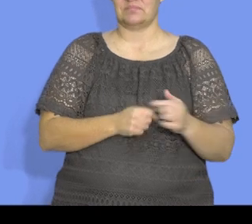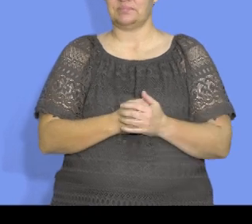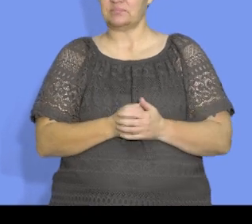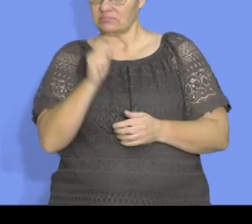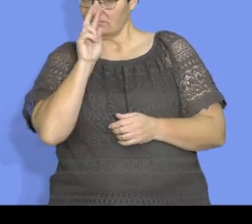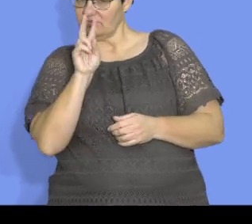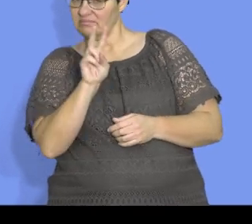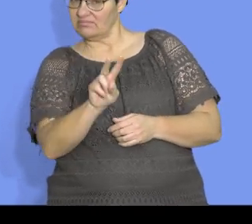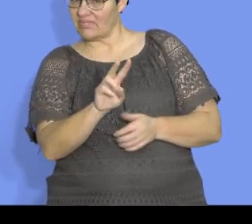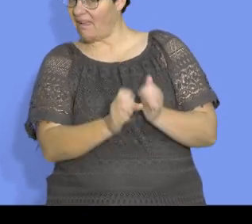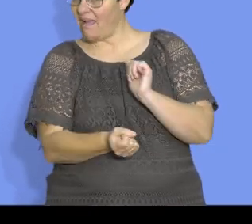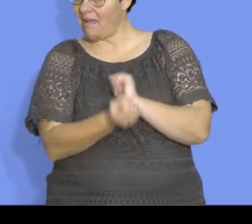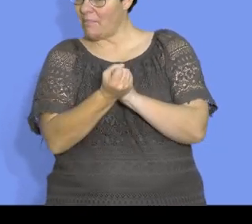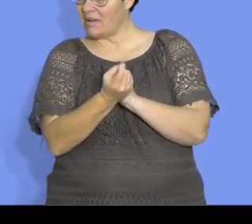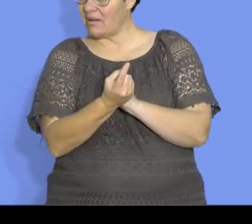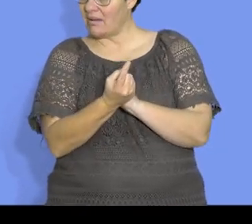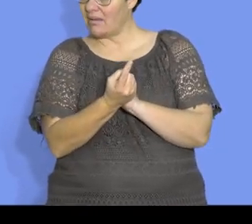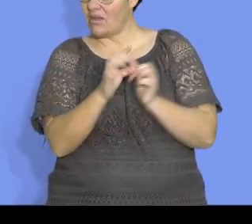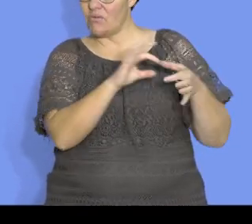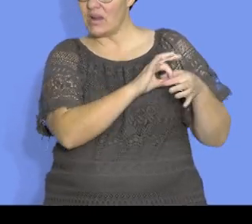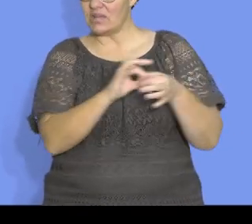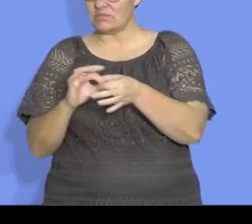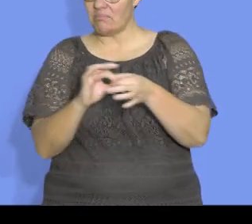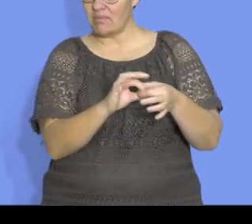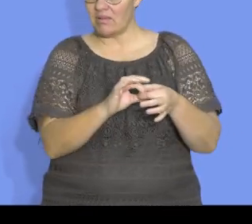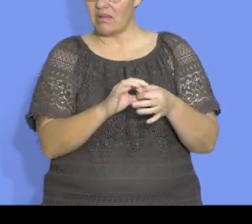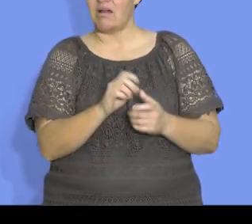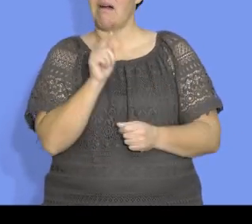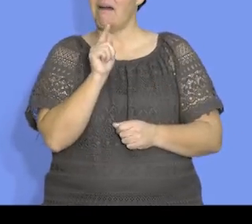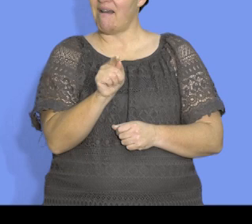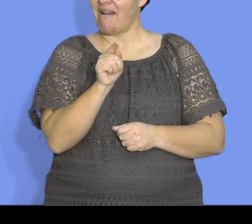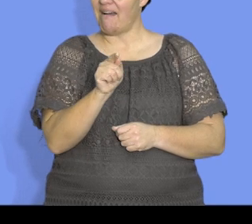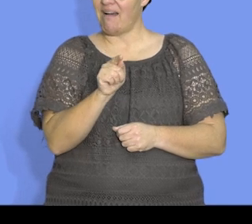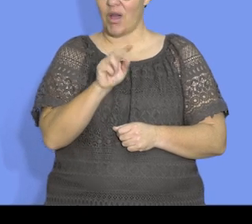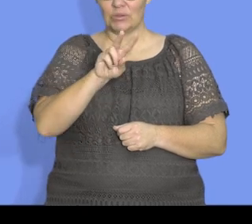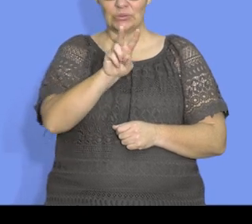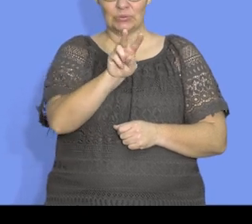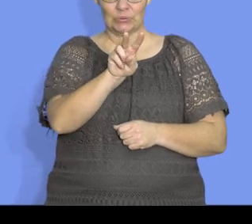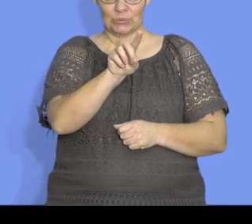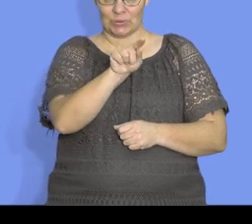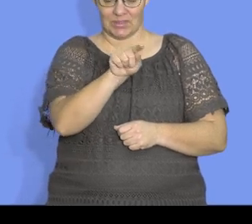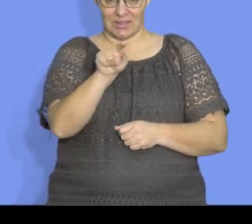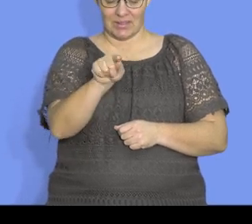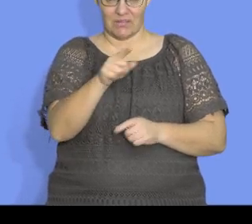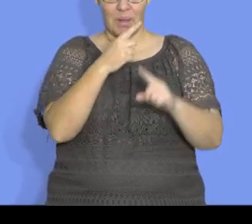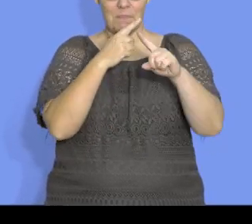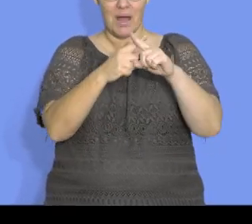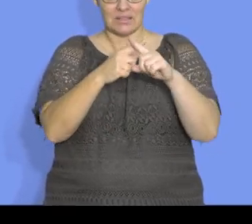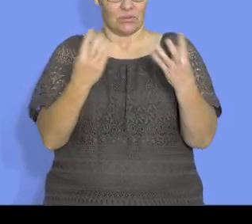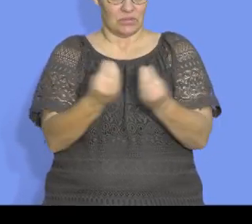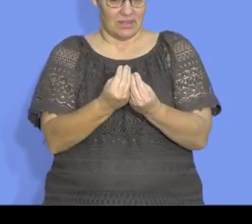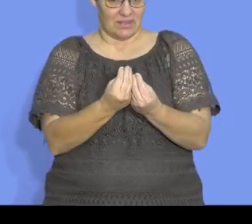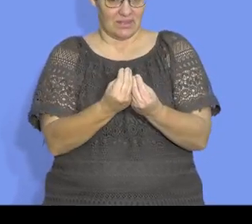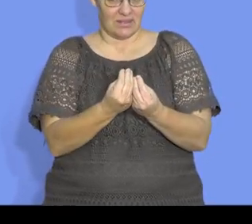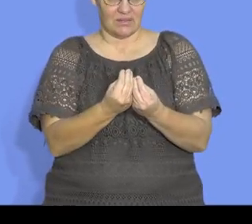when we see this sort of relationship coming out is that those two things, when they're multiplied